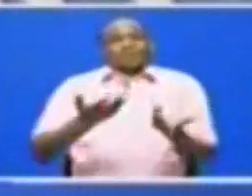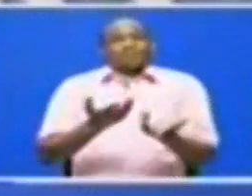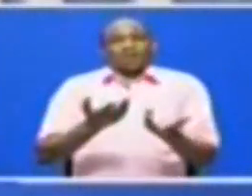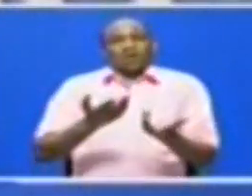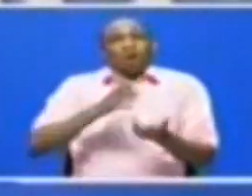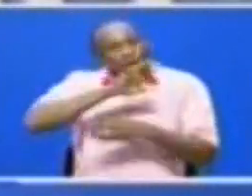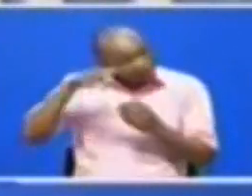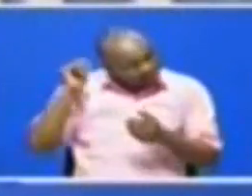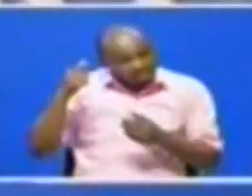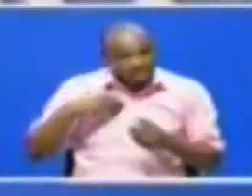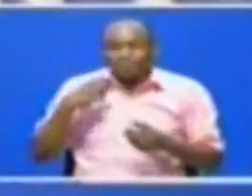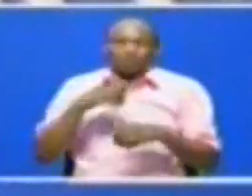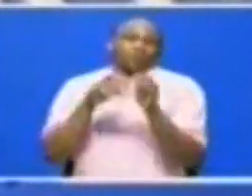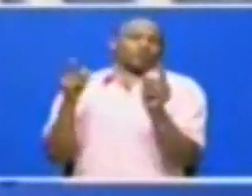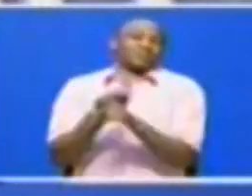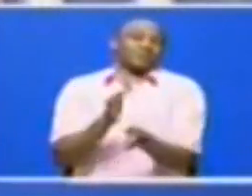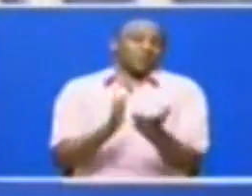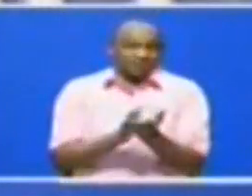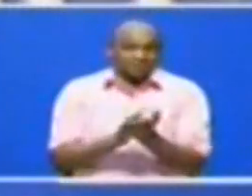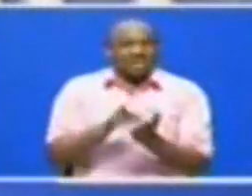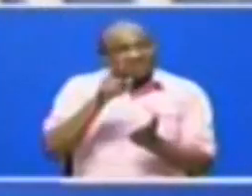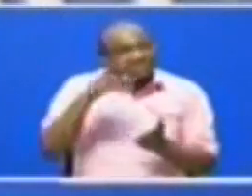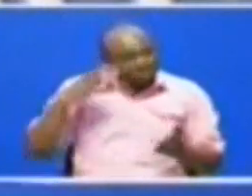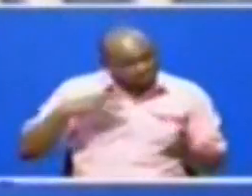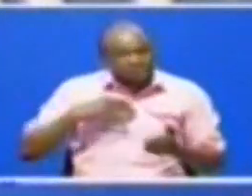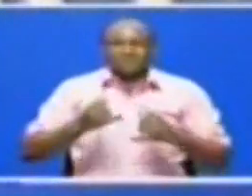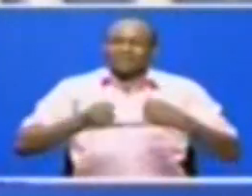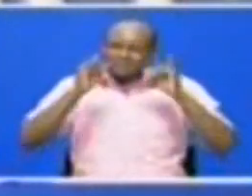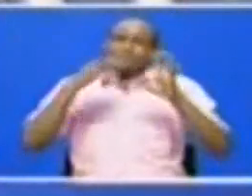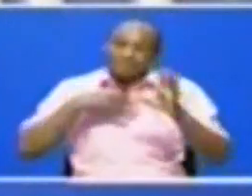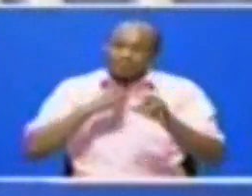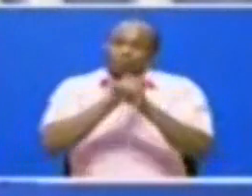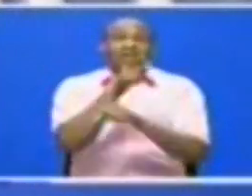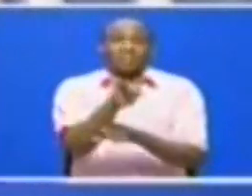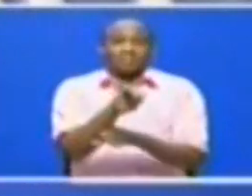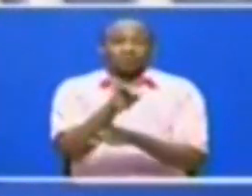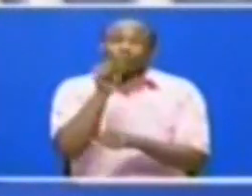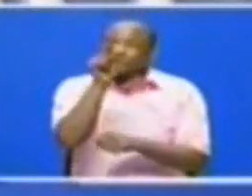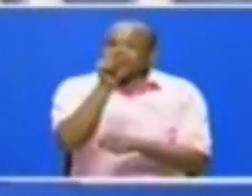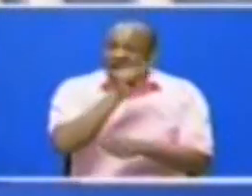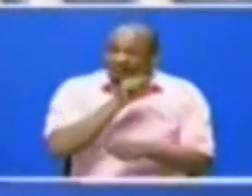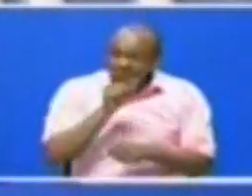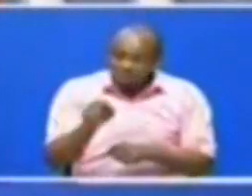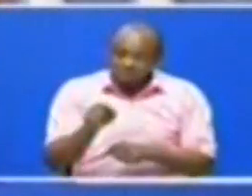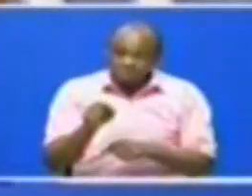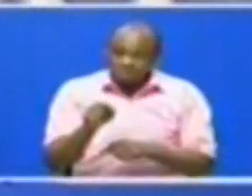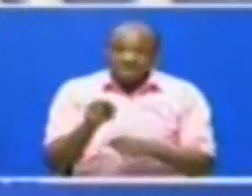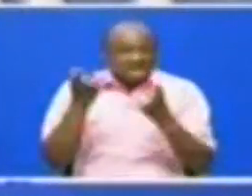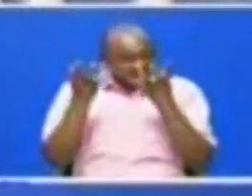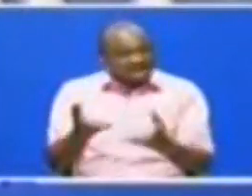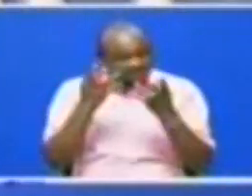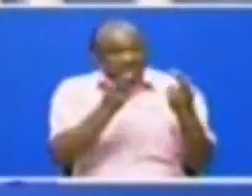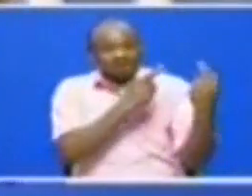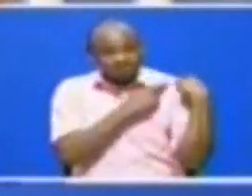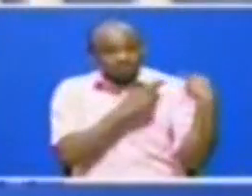to compromise the system. Those officers are supposed to be independent officers. So it is therefore a very heavy